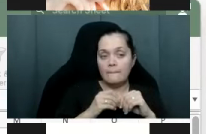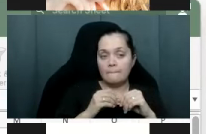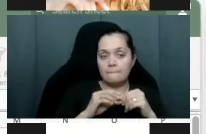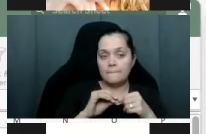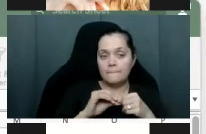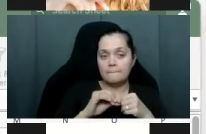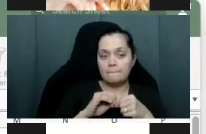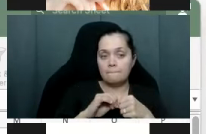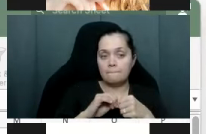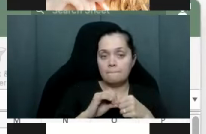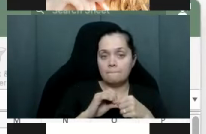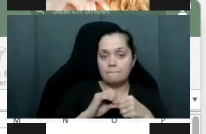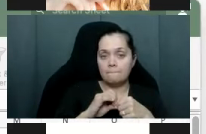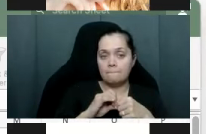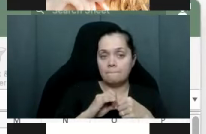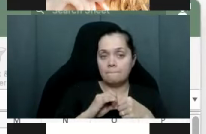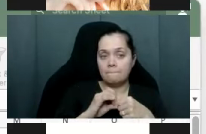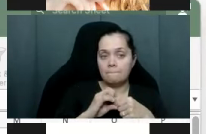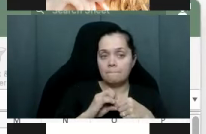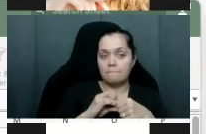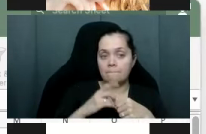All those will be on March 3rd.